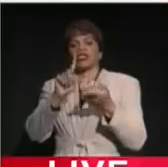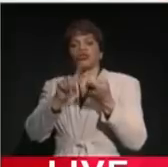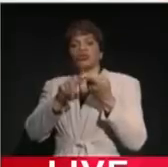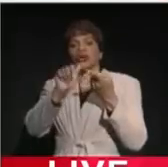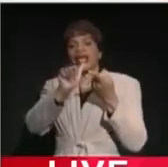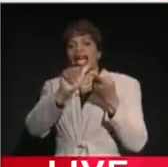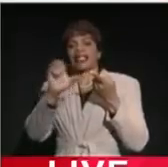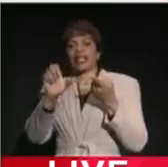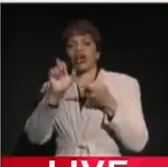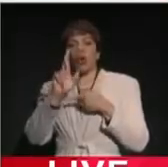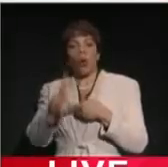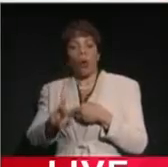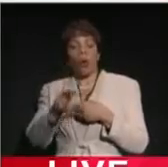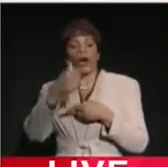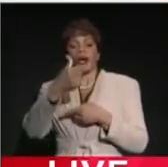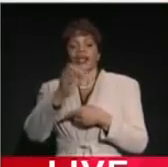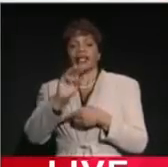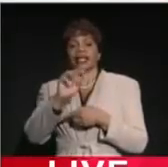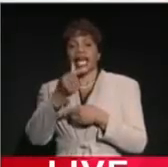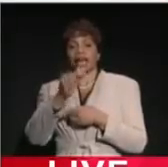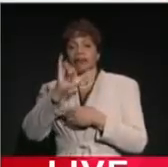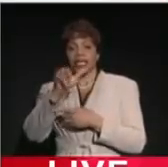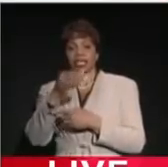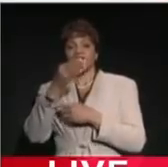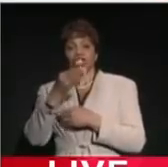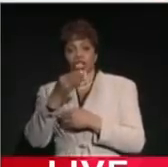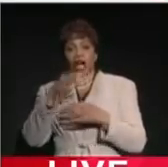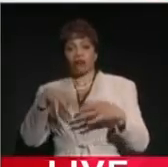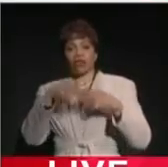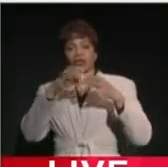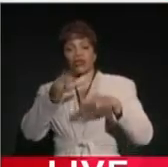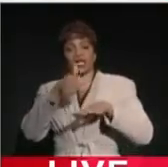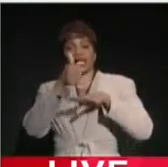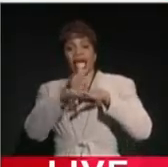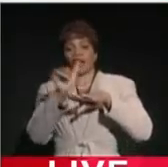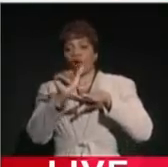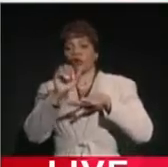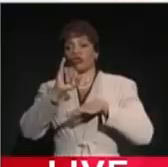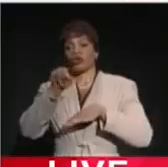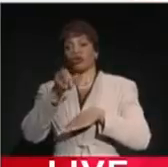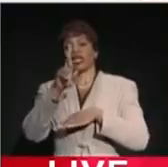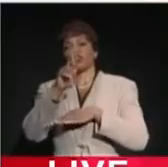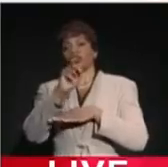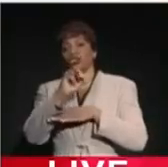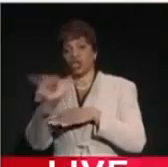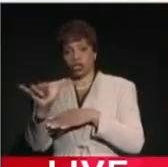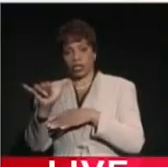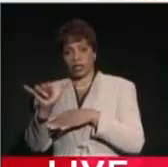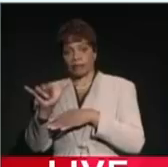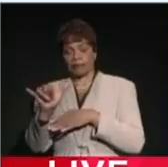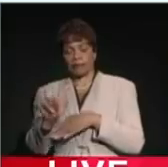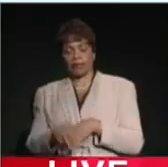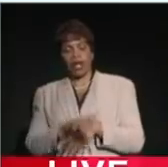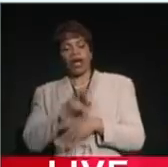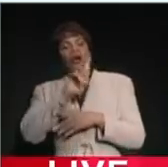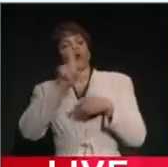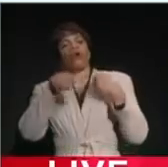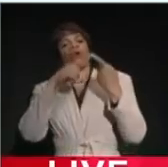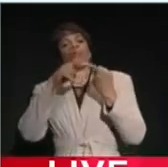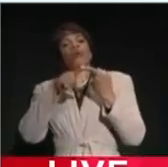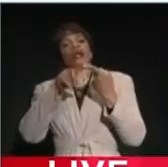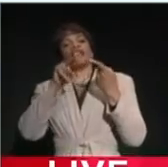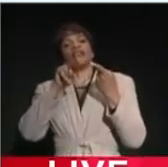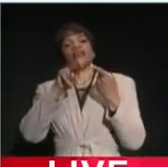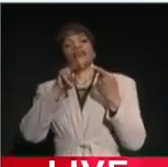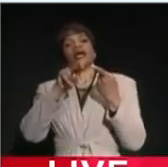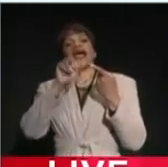that gaming those jobs created and that gaming in New Jersey. Okay. Ms. Guadagno. So very quickly, once Atlantic City is stabilized,